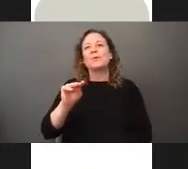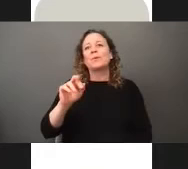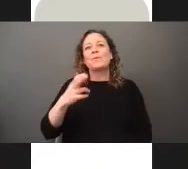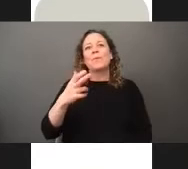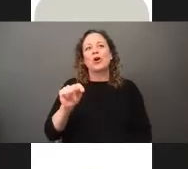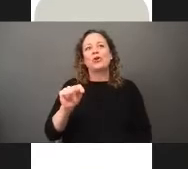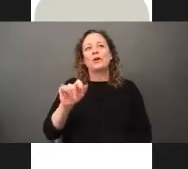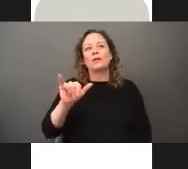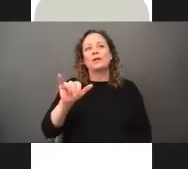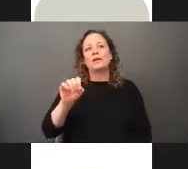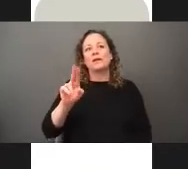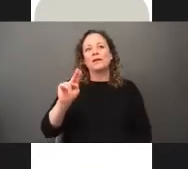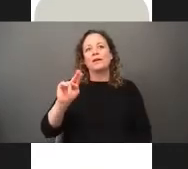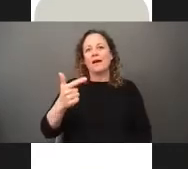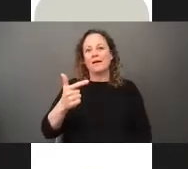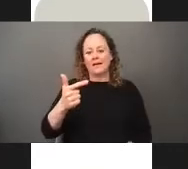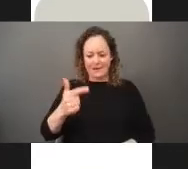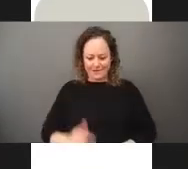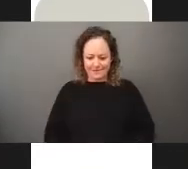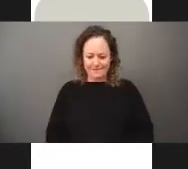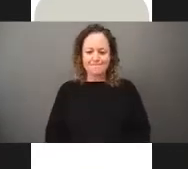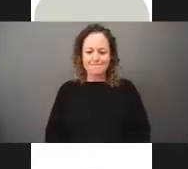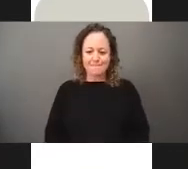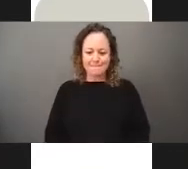mic to Margaret Young. Margaret.